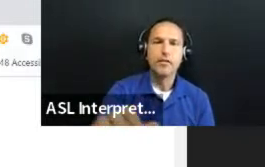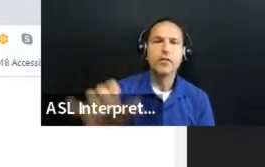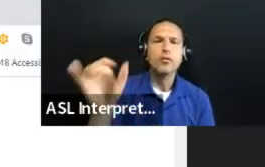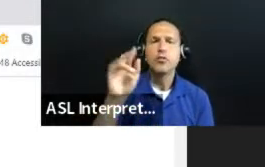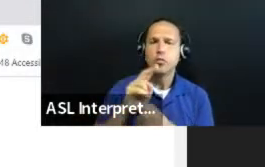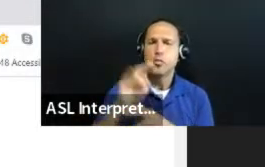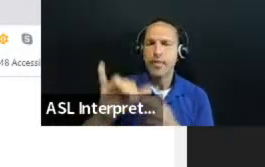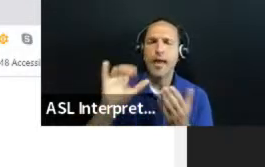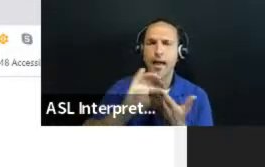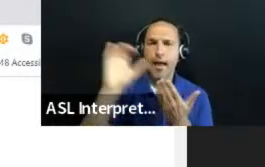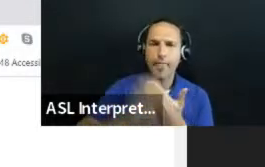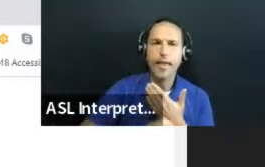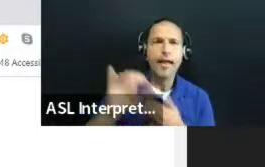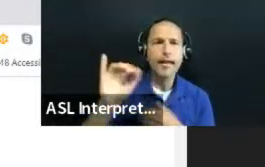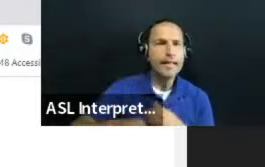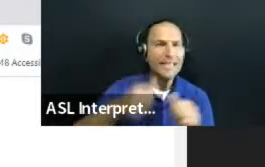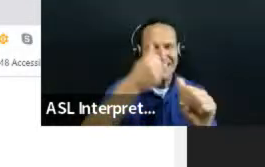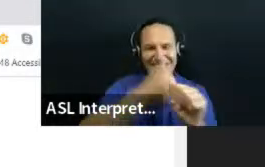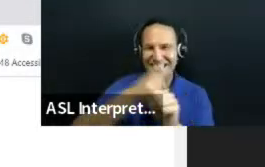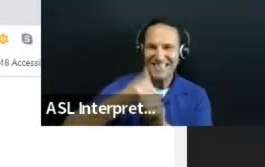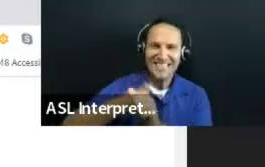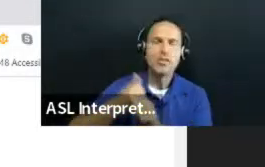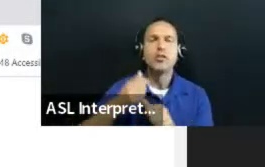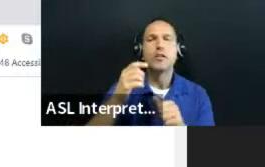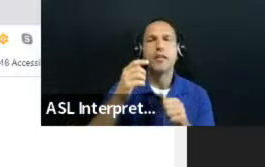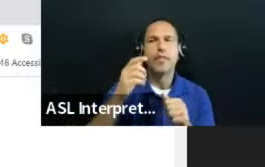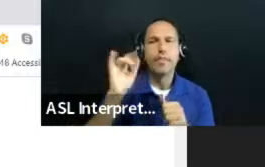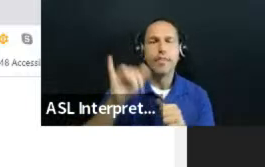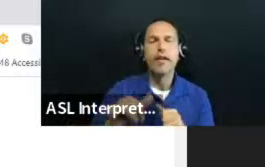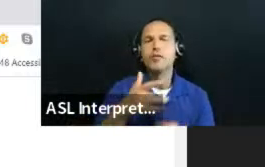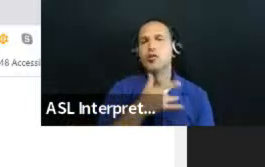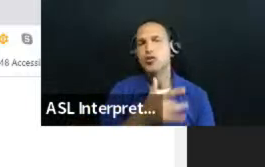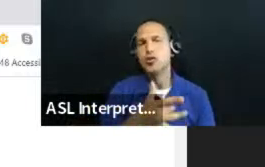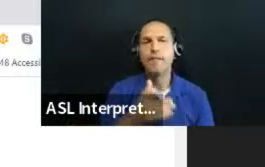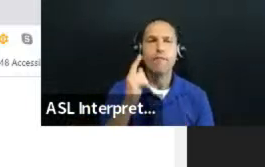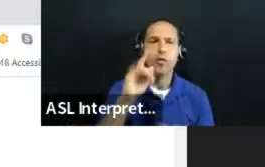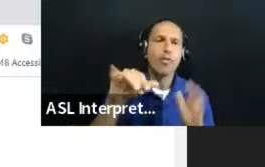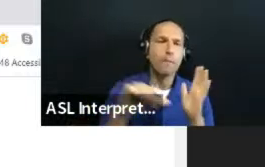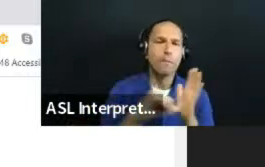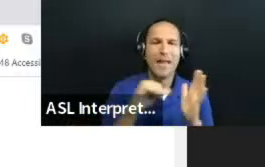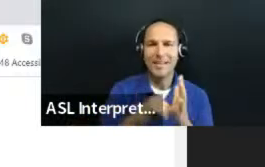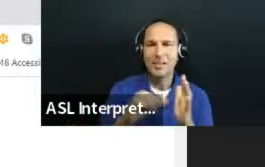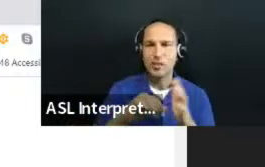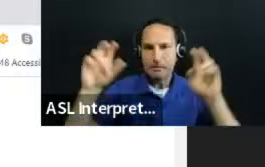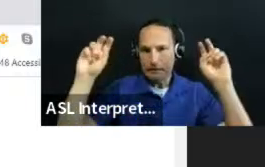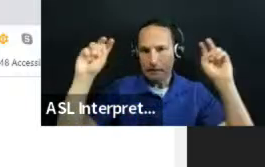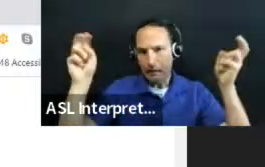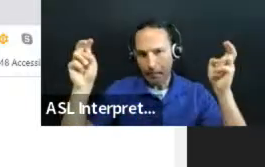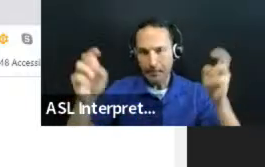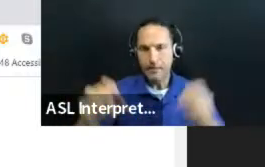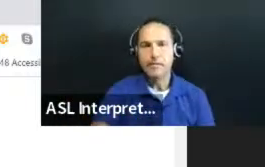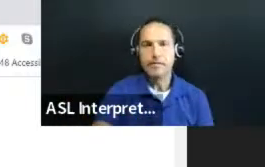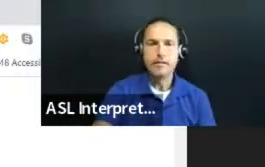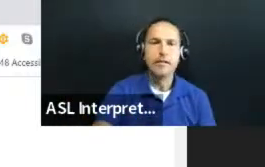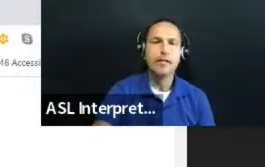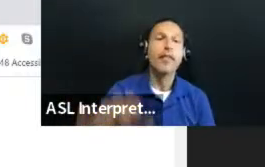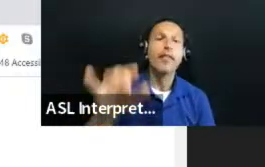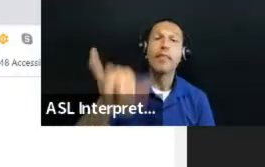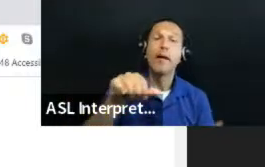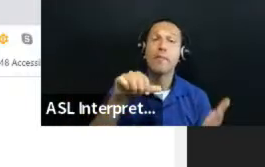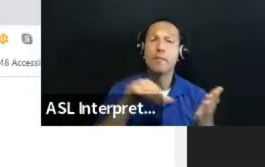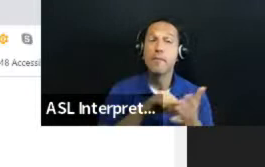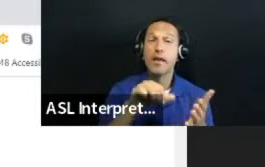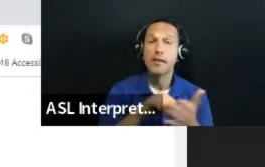calendar, H1s, right, are generally for the page title, right? So on that page, it was